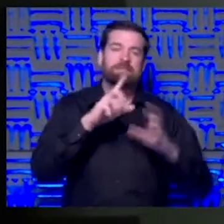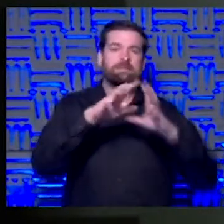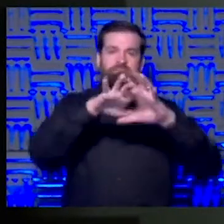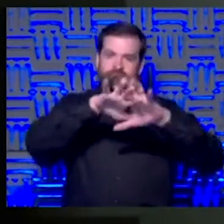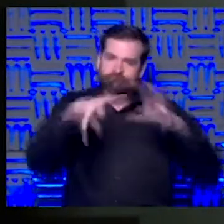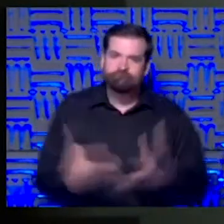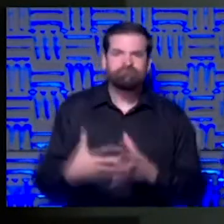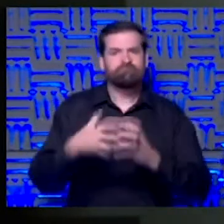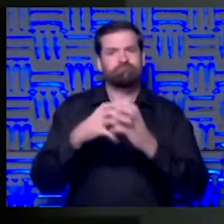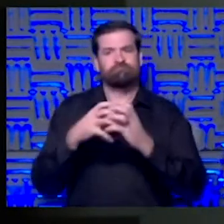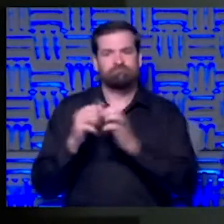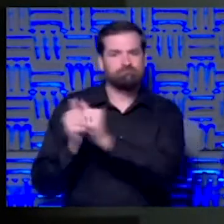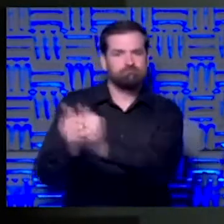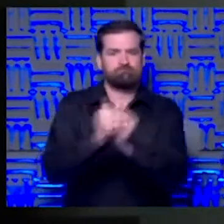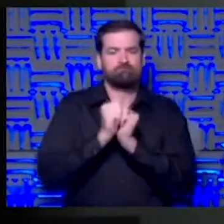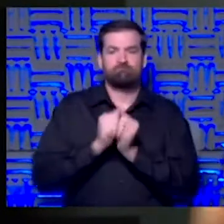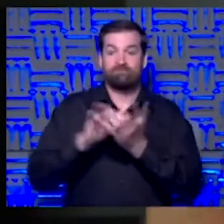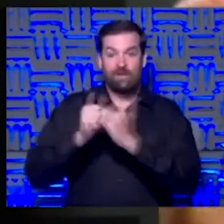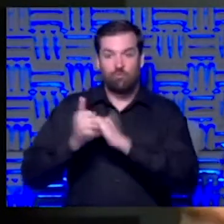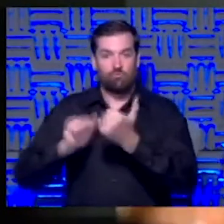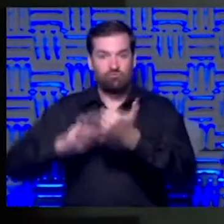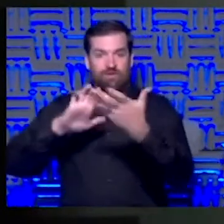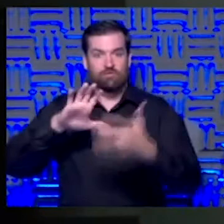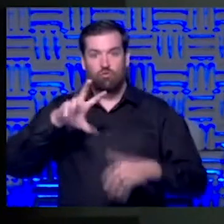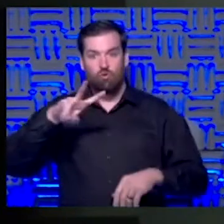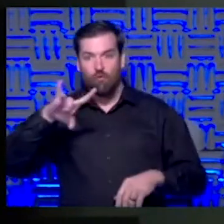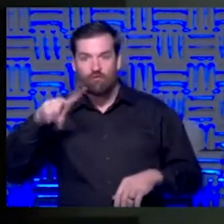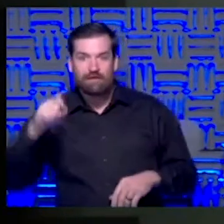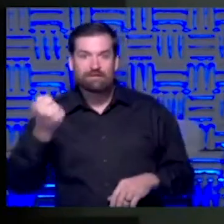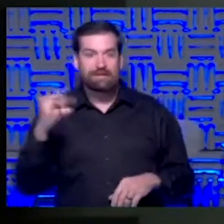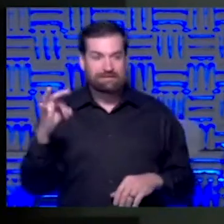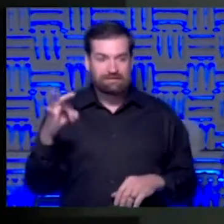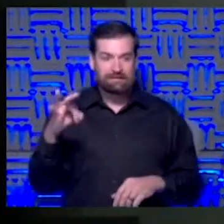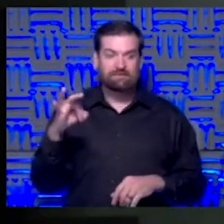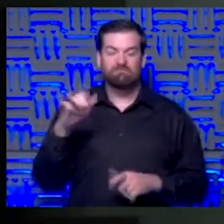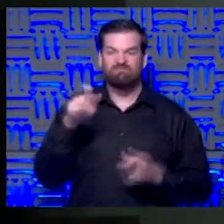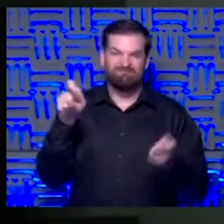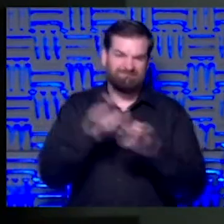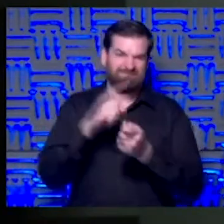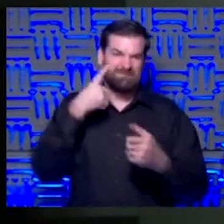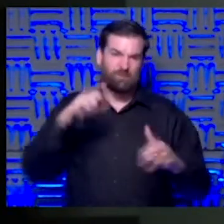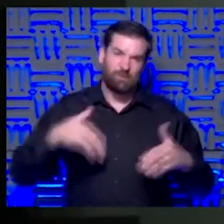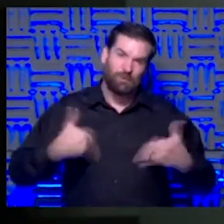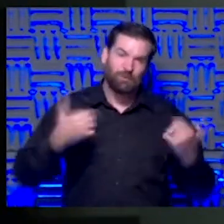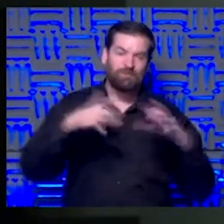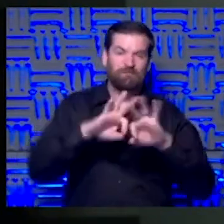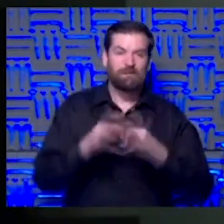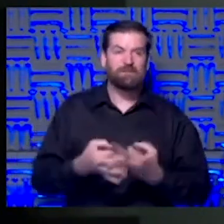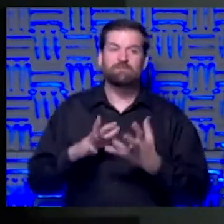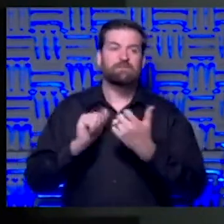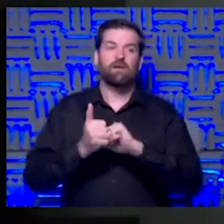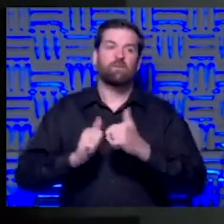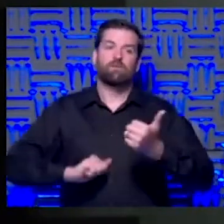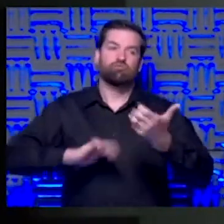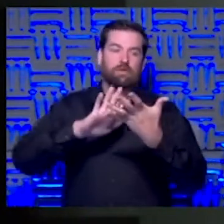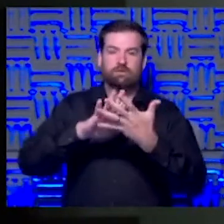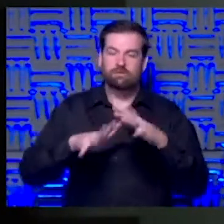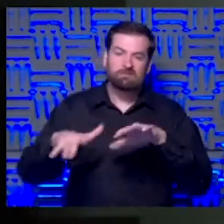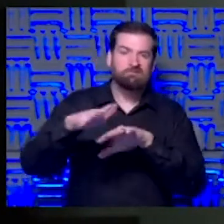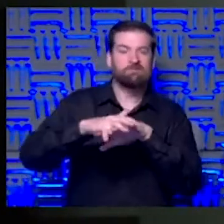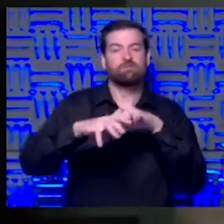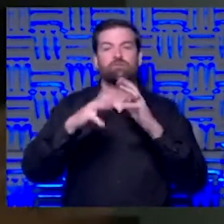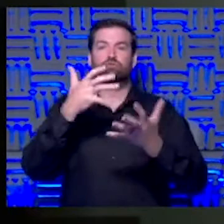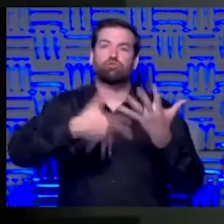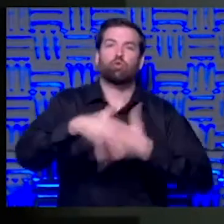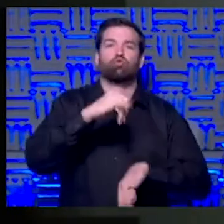address COVID-19. The lens I'm always taking are particularly those effects for our youth and families. How do we address, layer on top of that, the social injustices